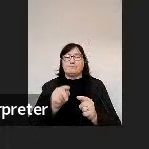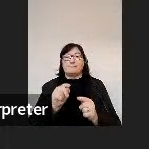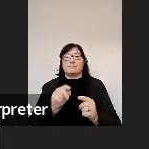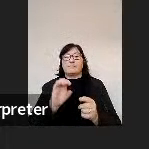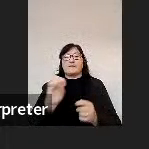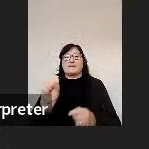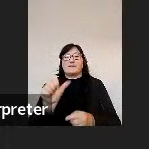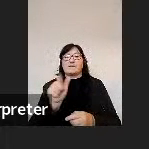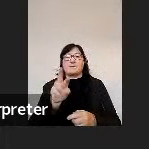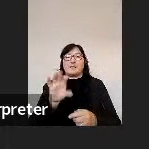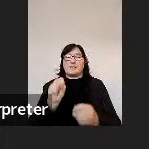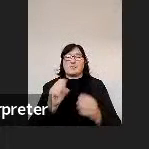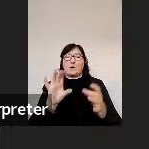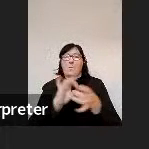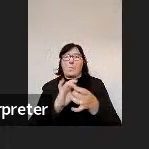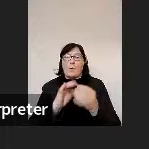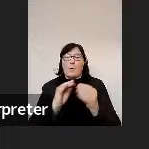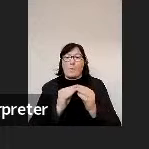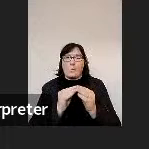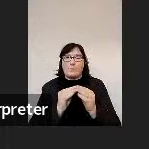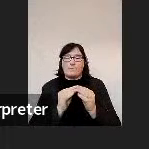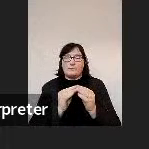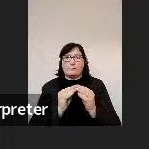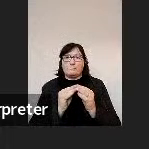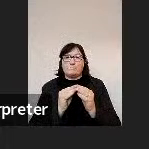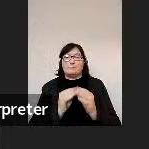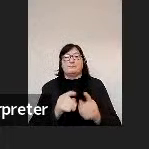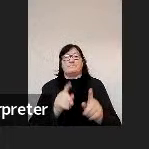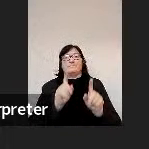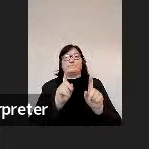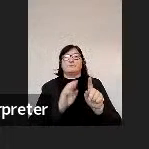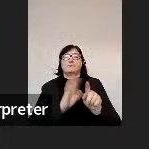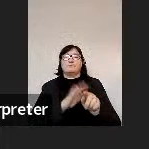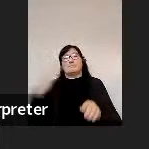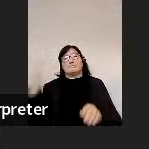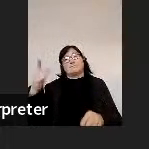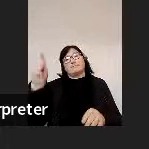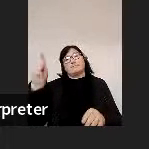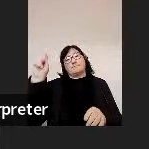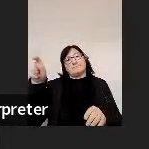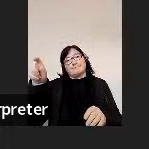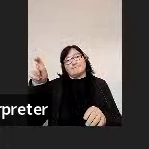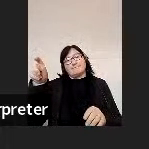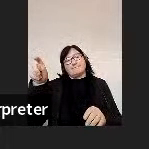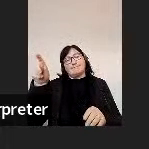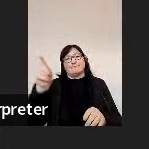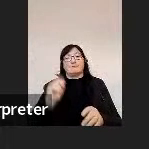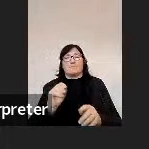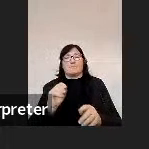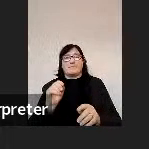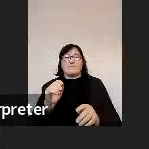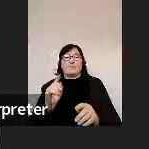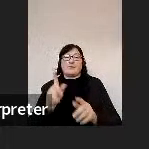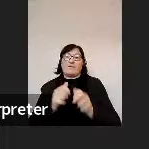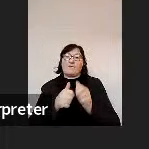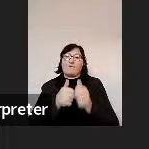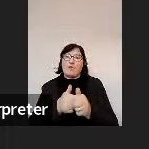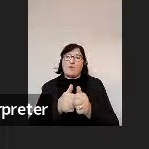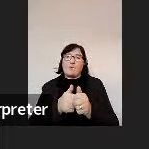and Excise near the top right. Then you follow and click the registrations and